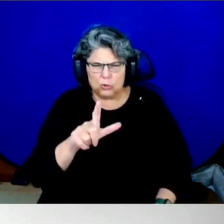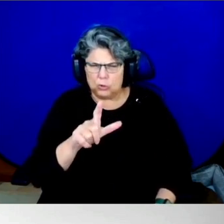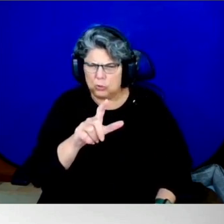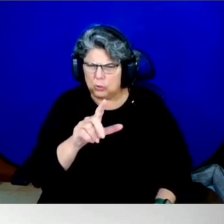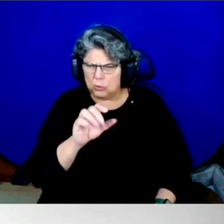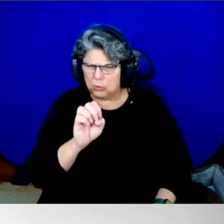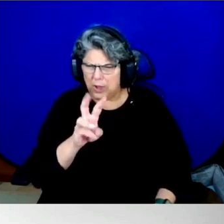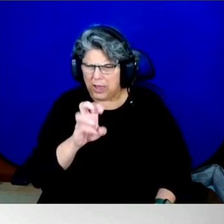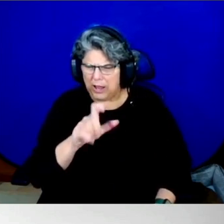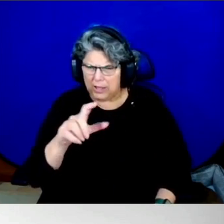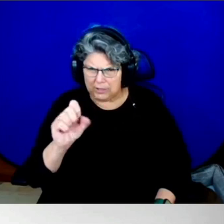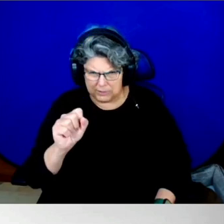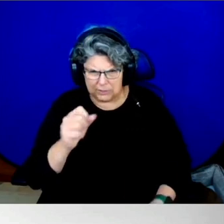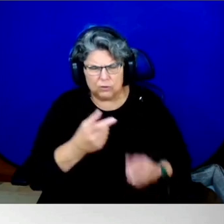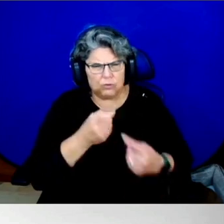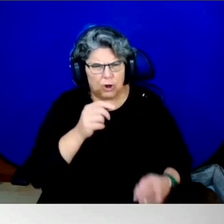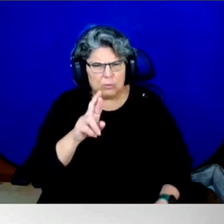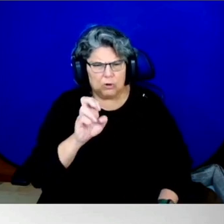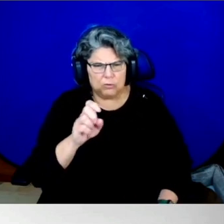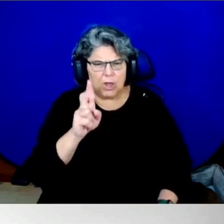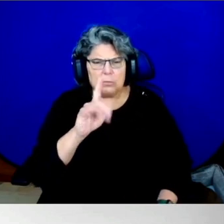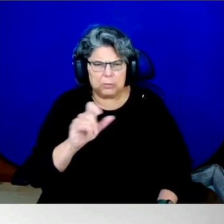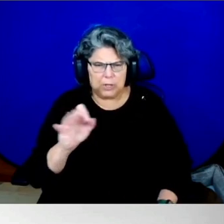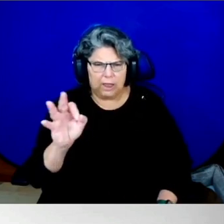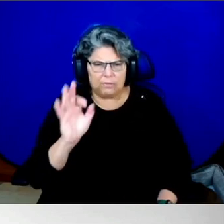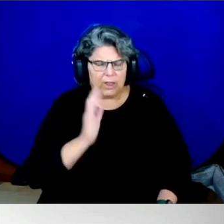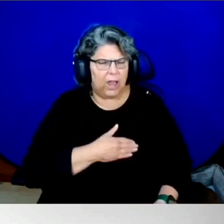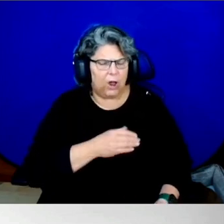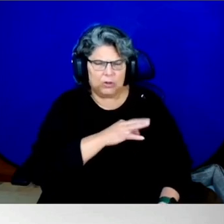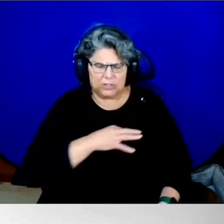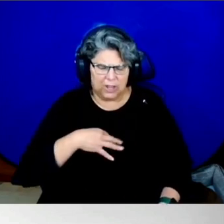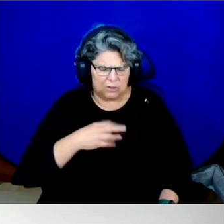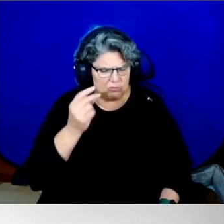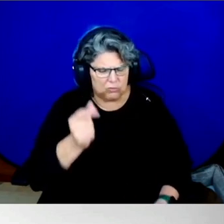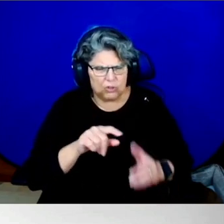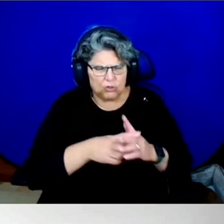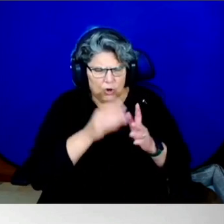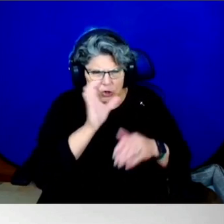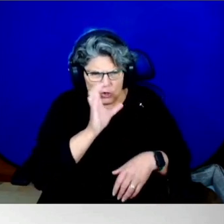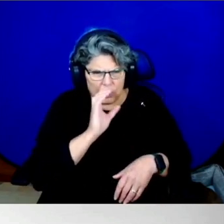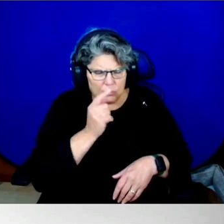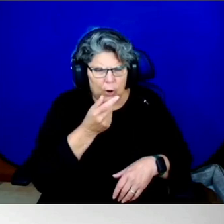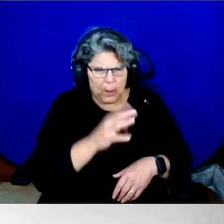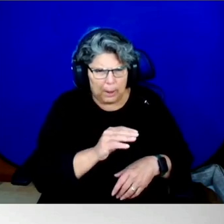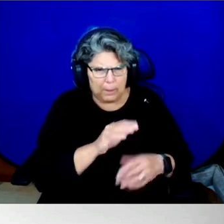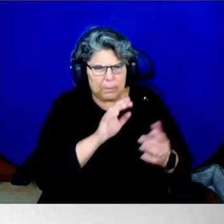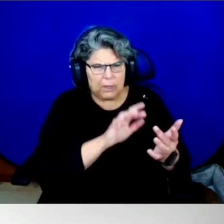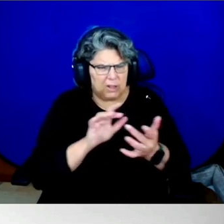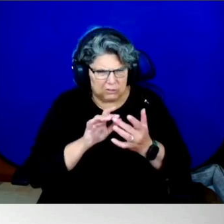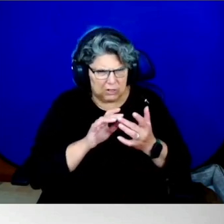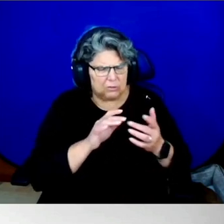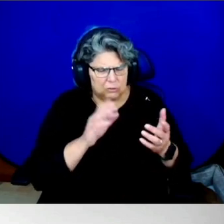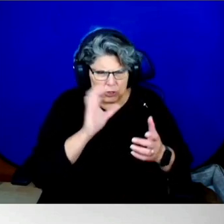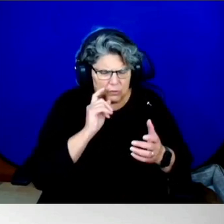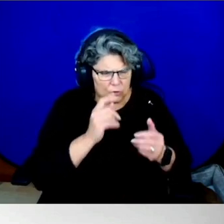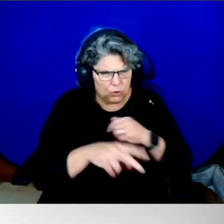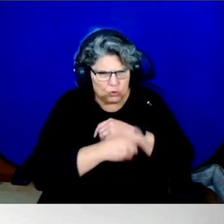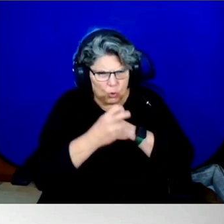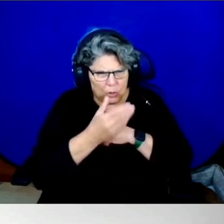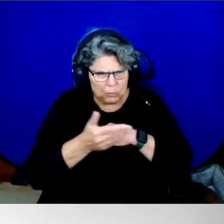staff immediately got to work looking for Ruelas and the stolen property. After contacting nearly 100 people during the follow-up